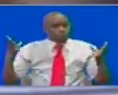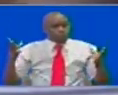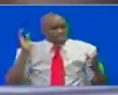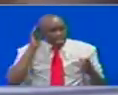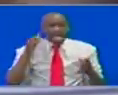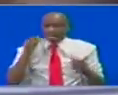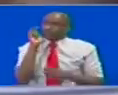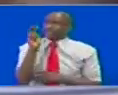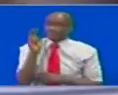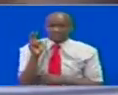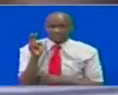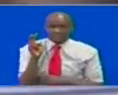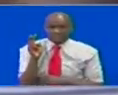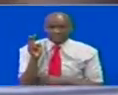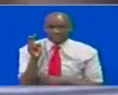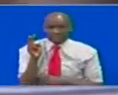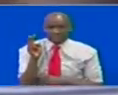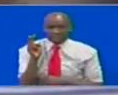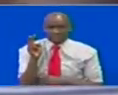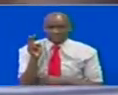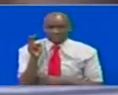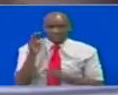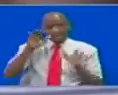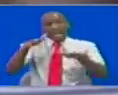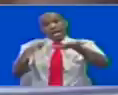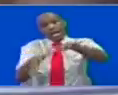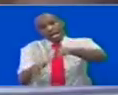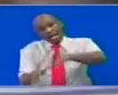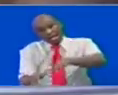We could see, and it went down.